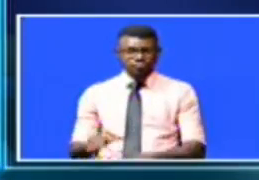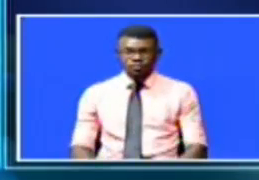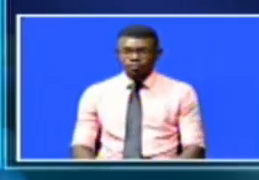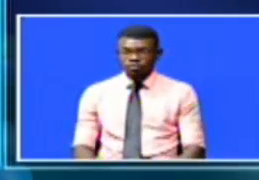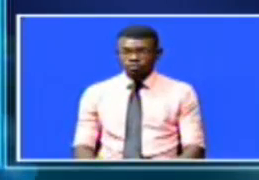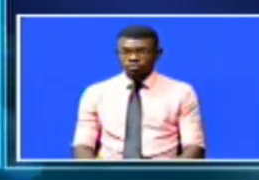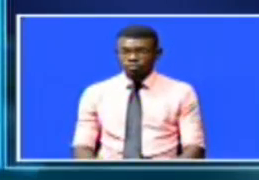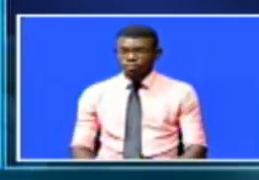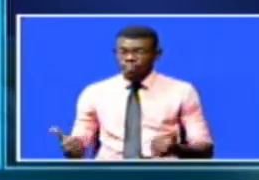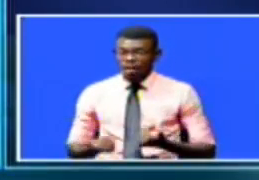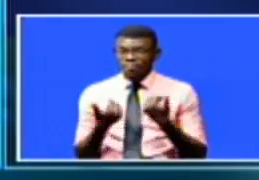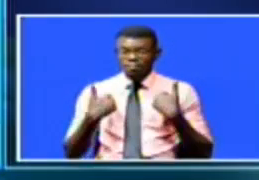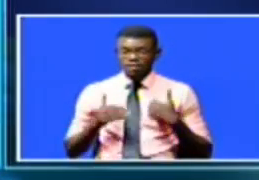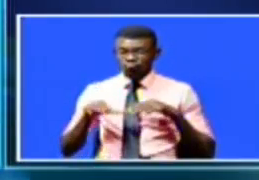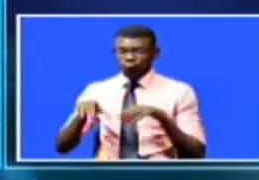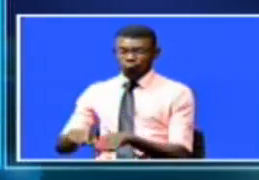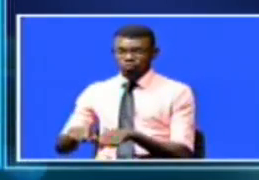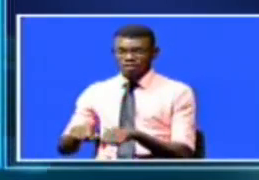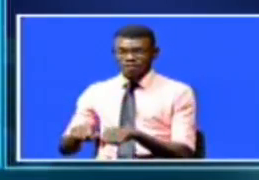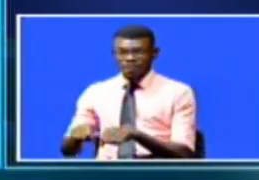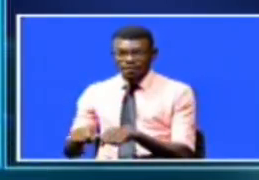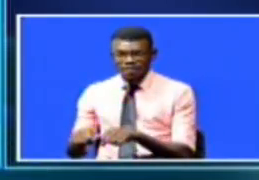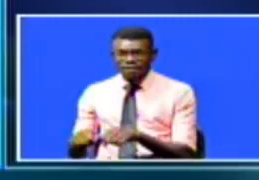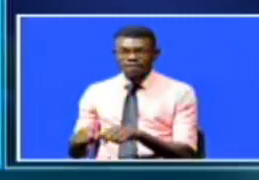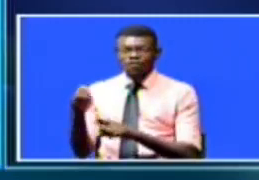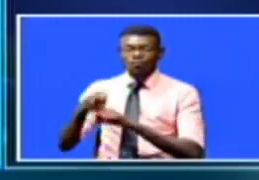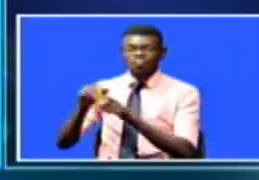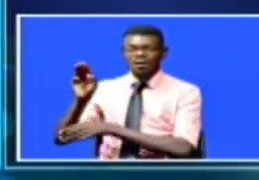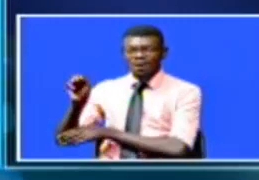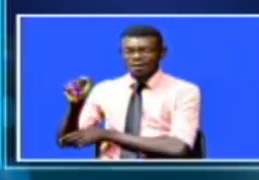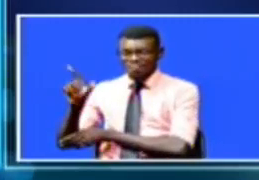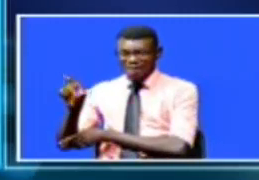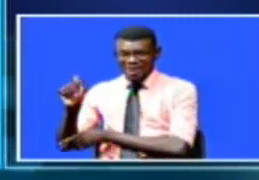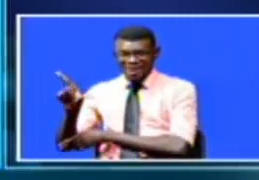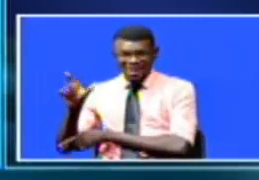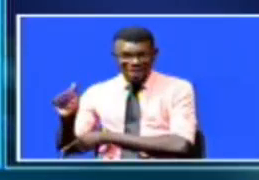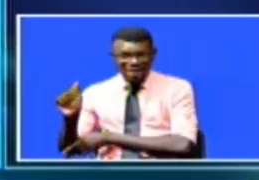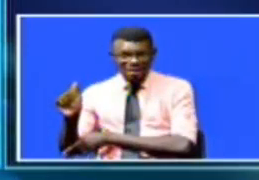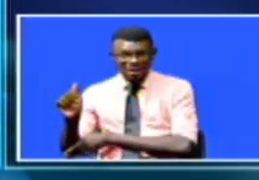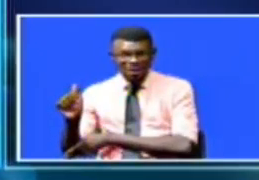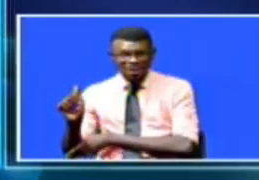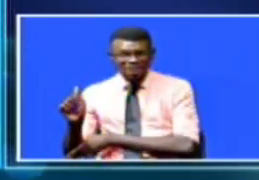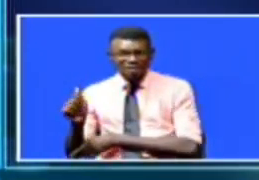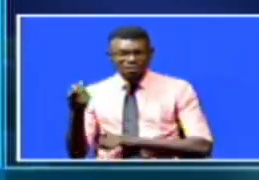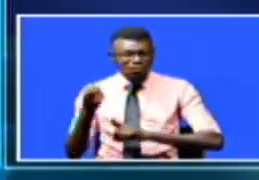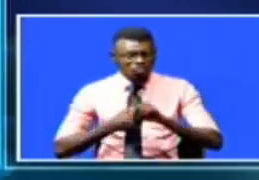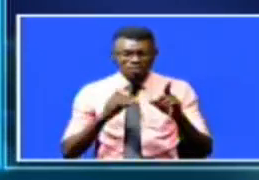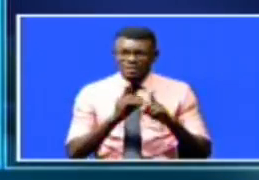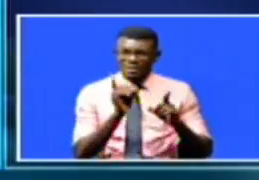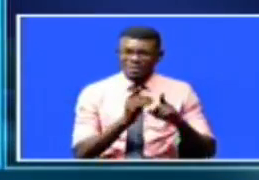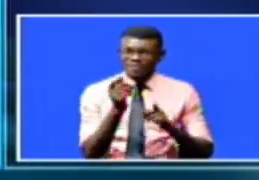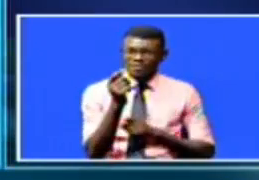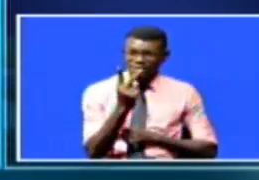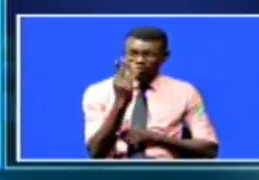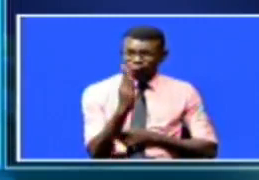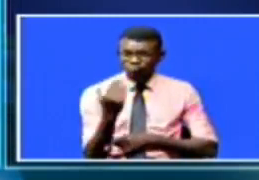took over, and I didn't have any discussion with Senator Malala, but if I took over from May 2nd, it means that the